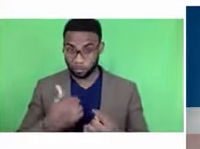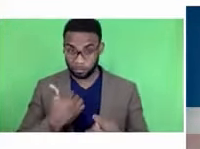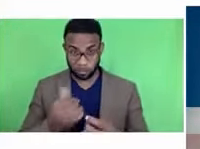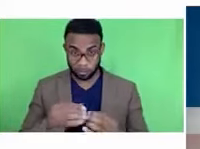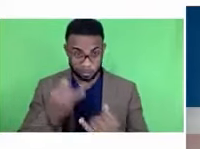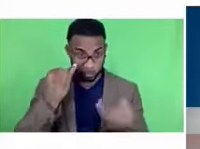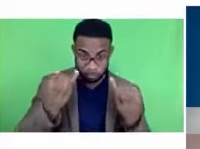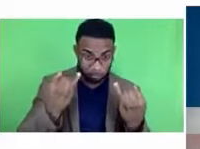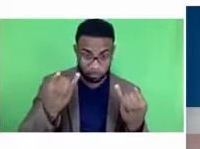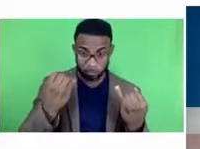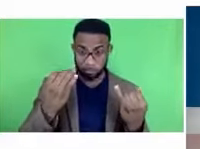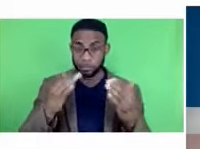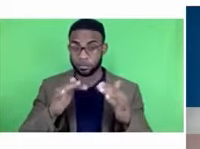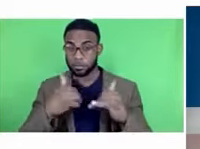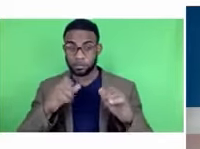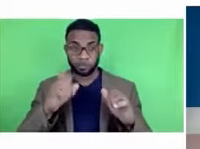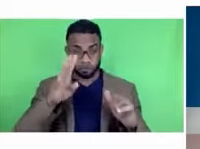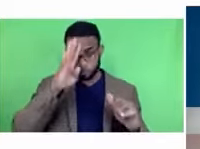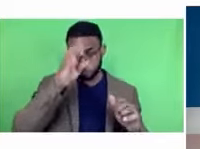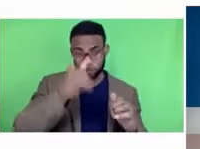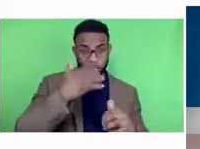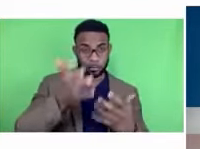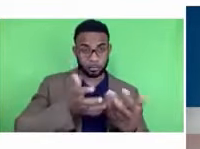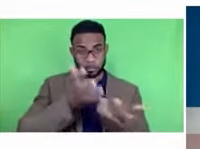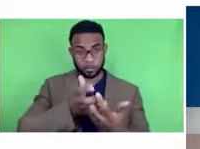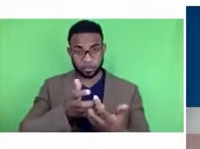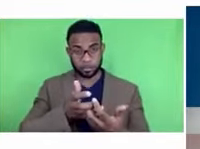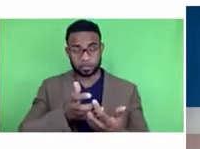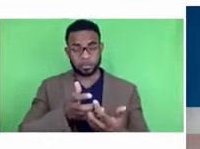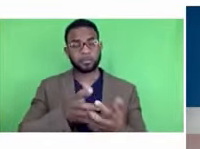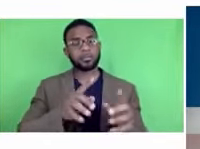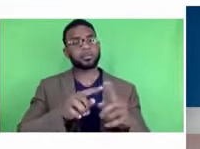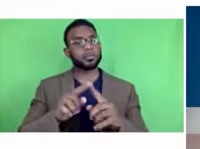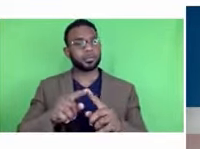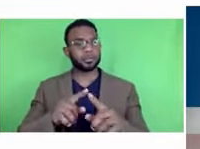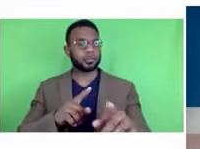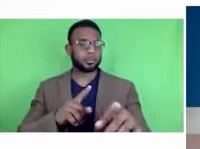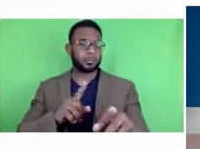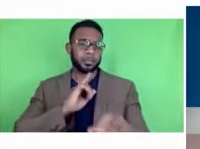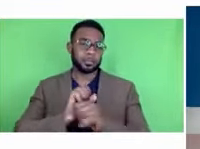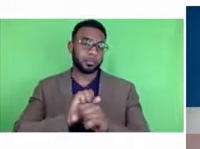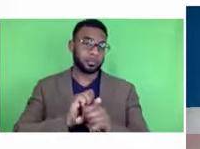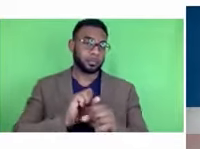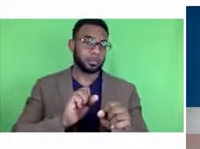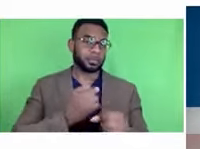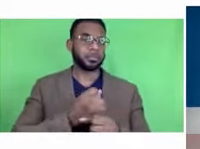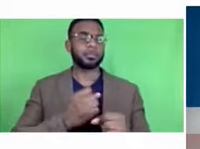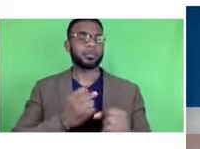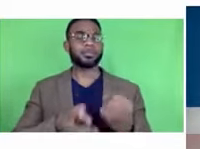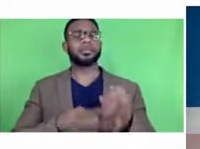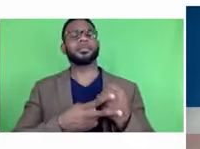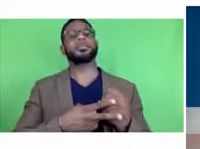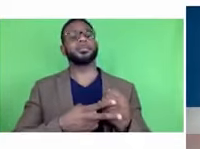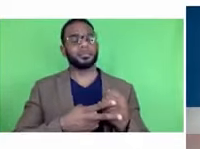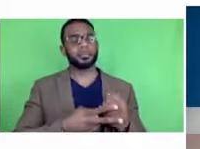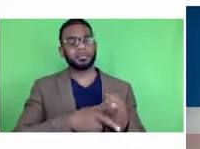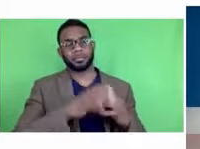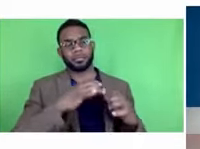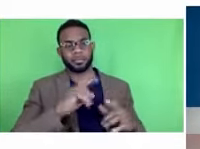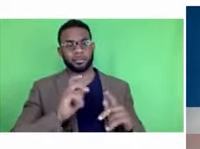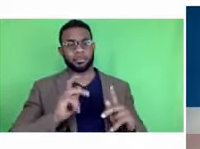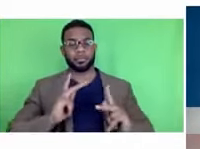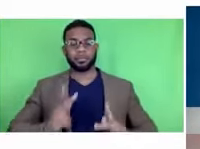ideas of how we can come up with better accommodations? And also it really does save the client from having to use that physical